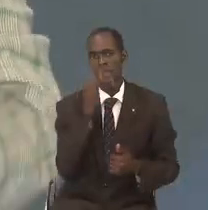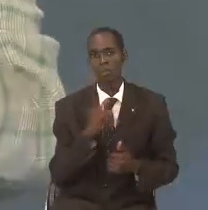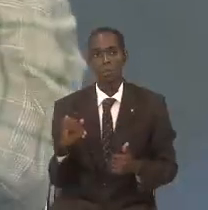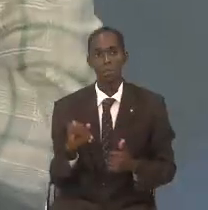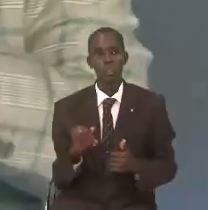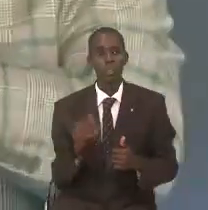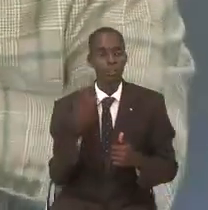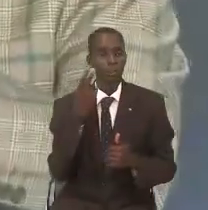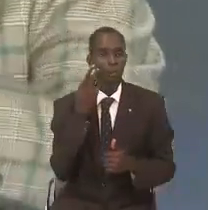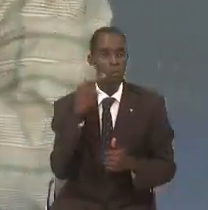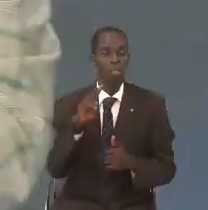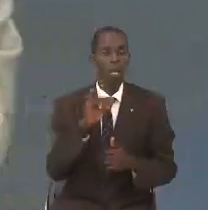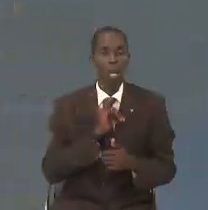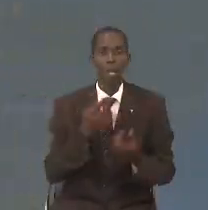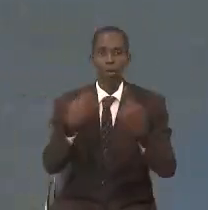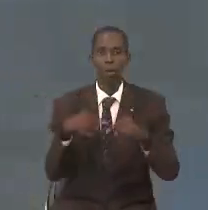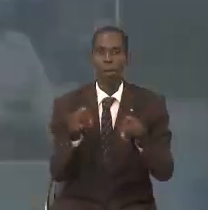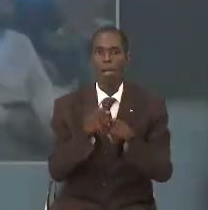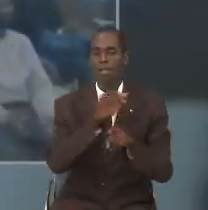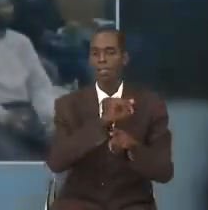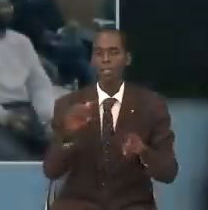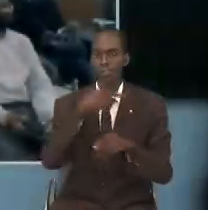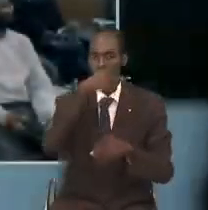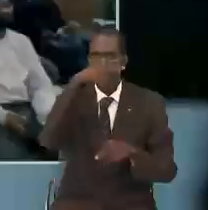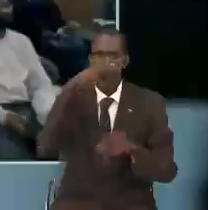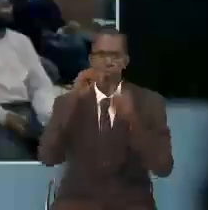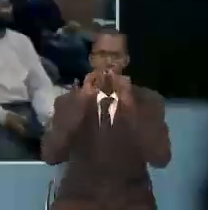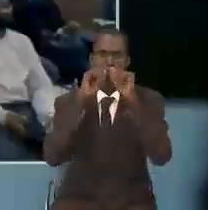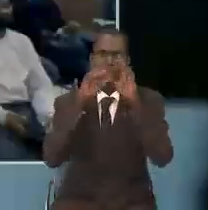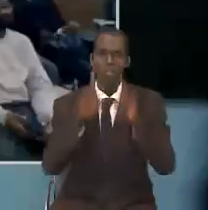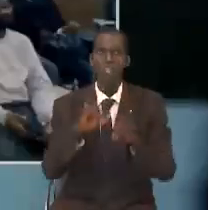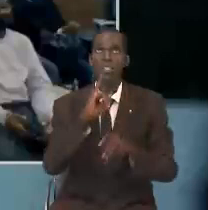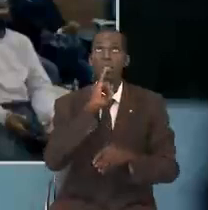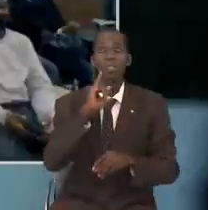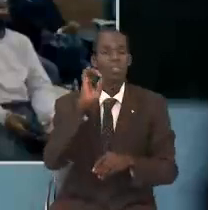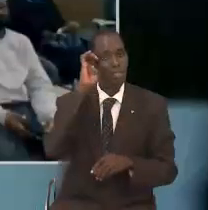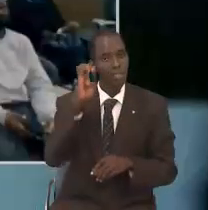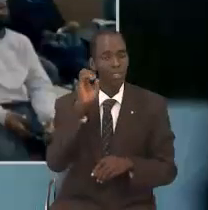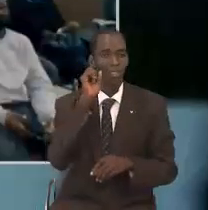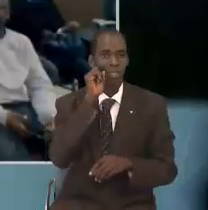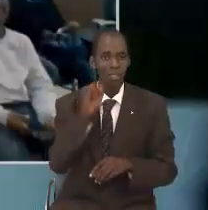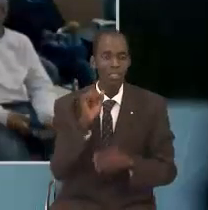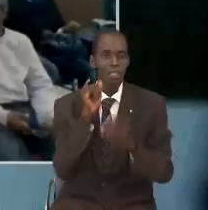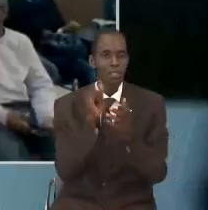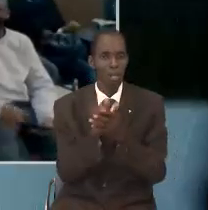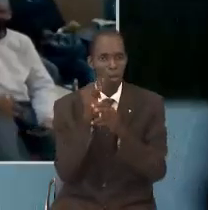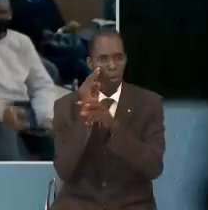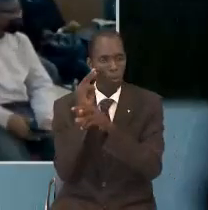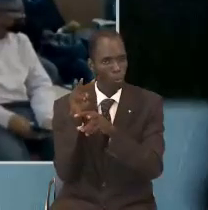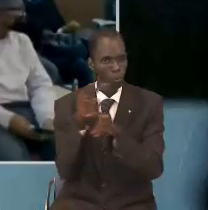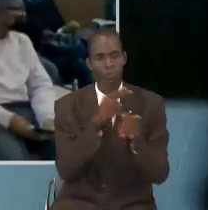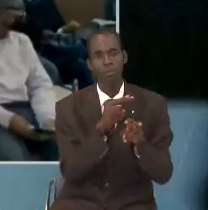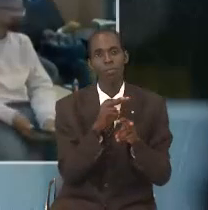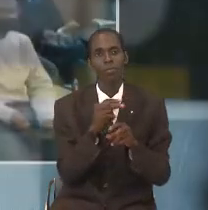thief. Blessed is he that watcheth. Watchfulness. Blessed is he